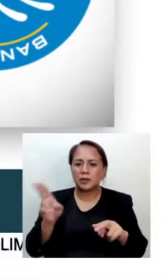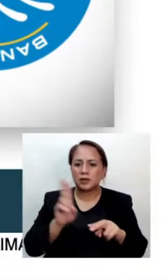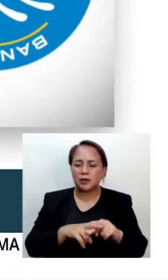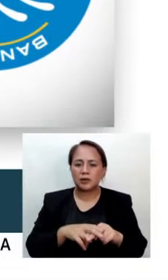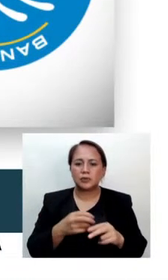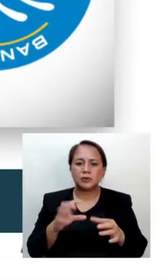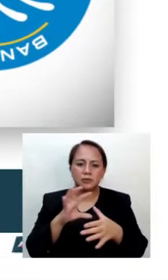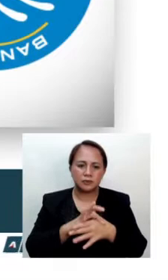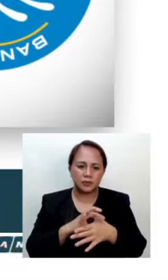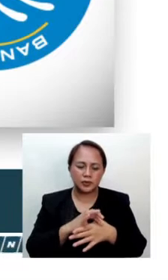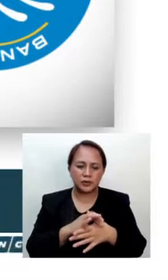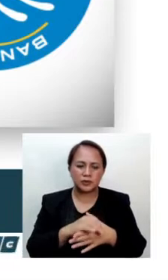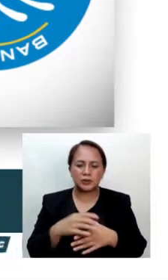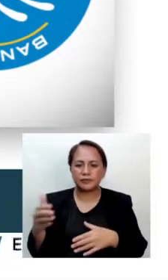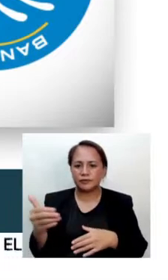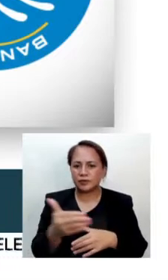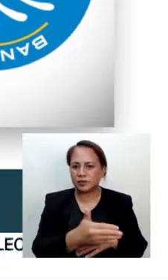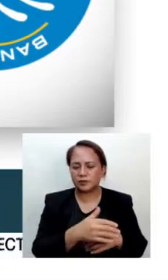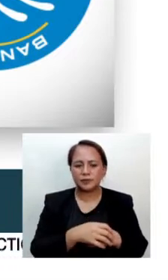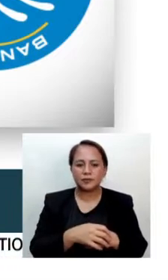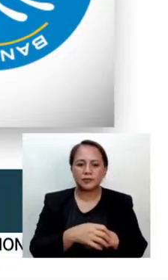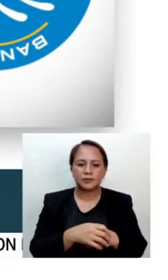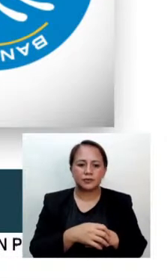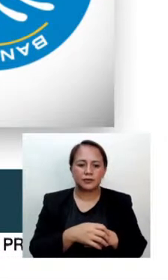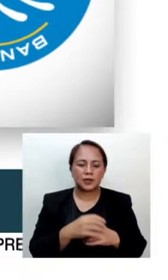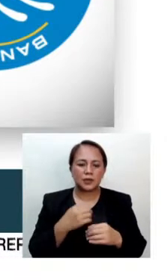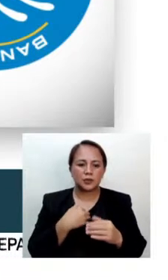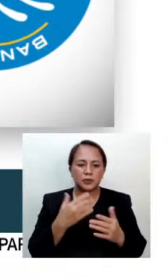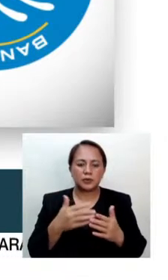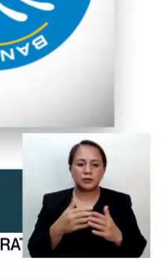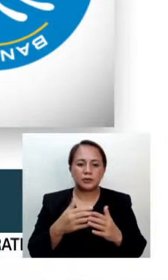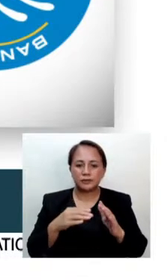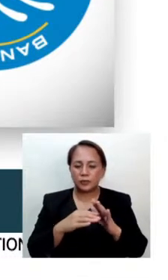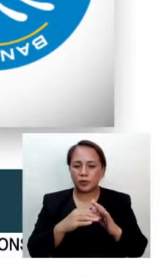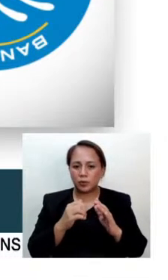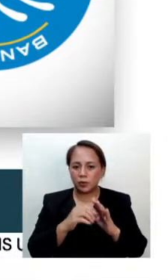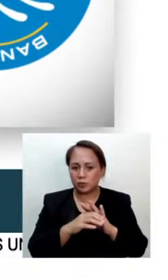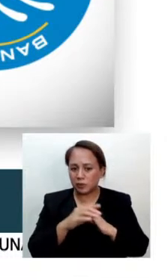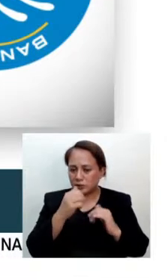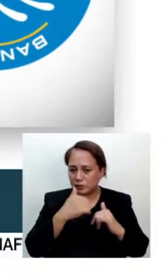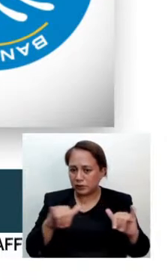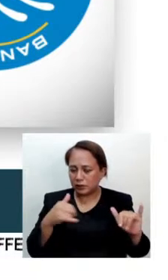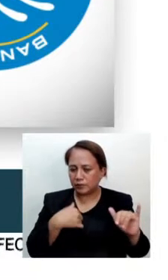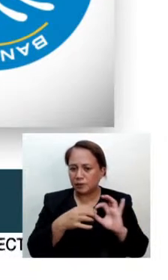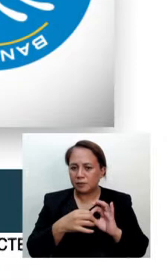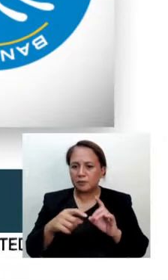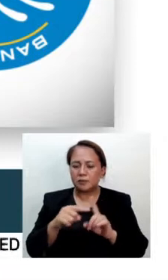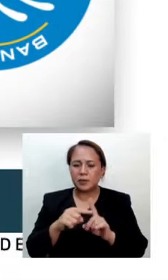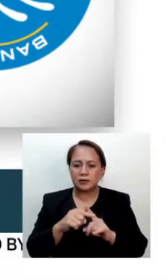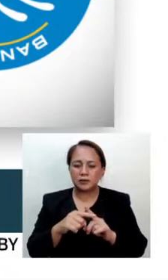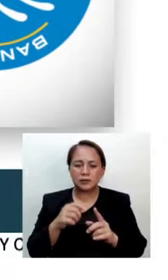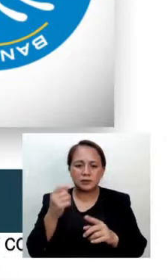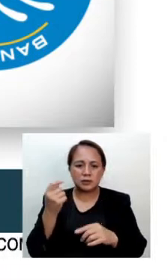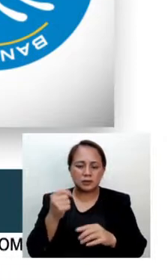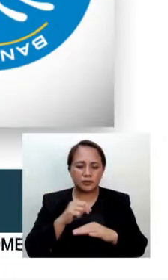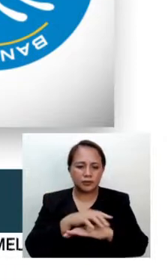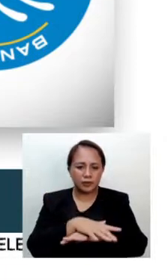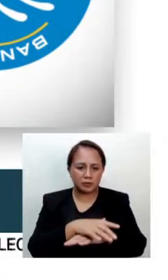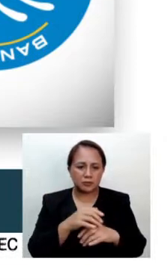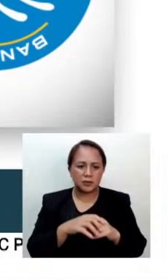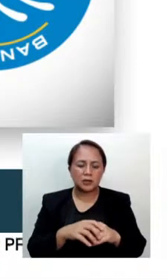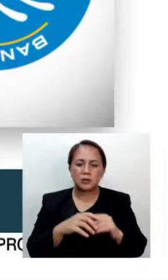meat and fish. It adds inflation pressures will also emanate from positive base effects, but those could